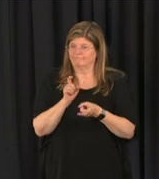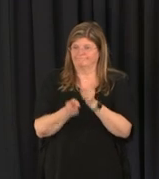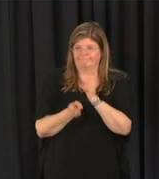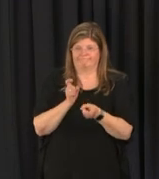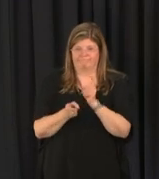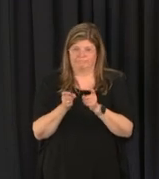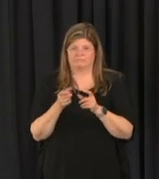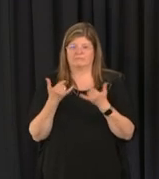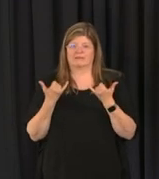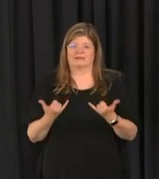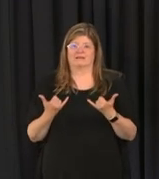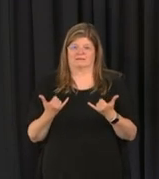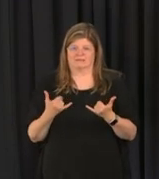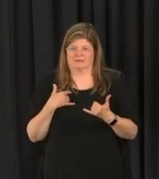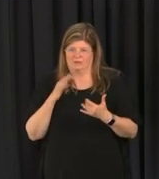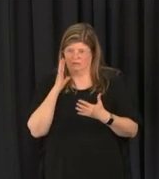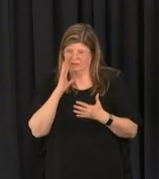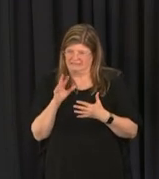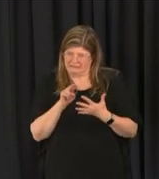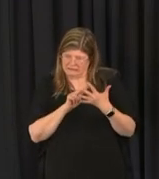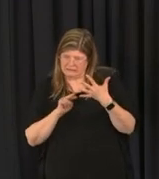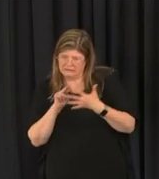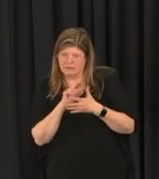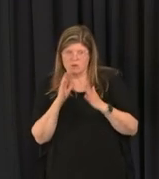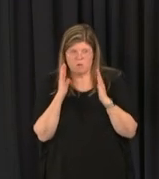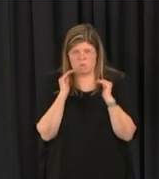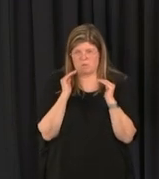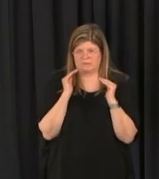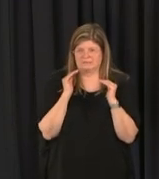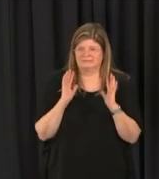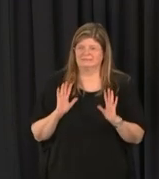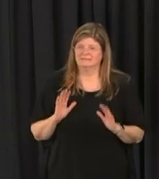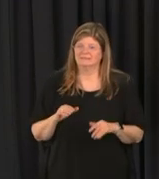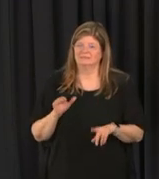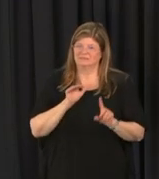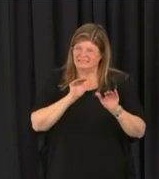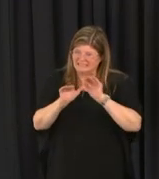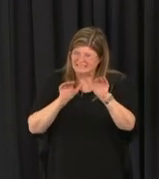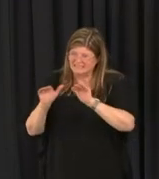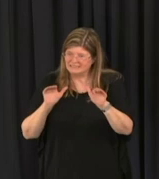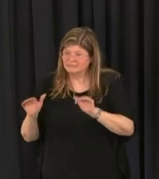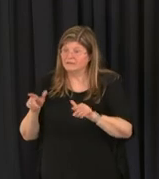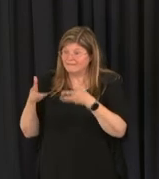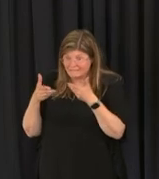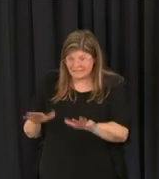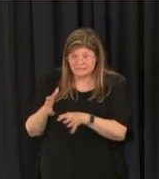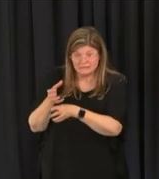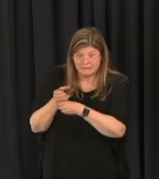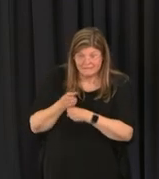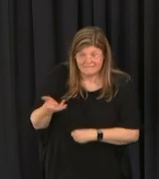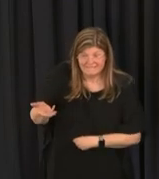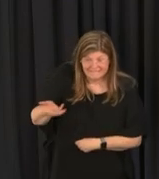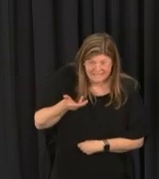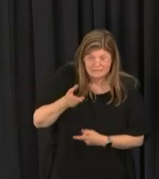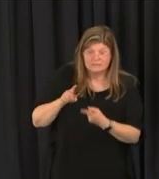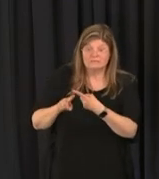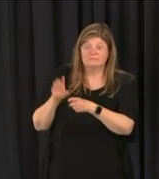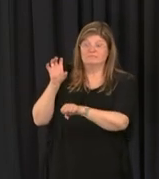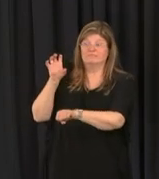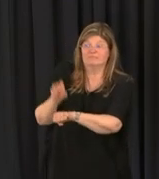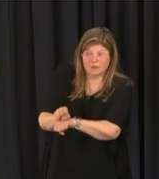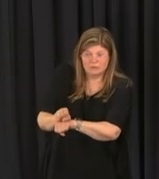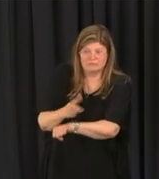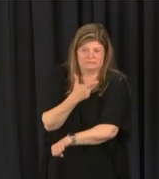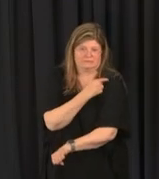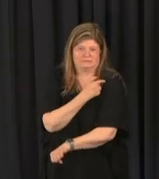throughout today, and we hope that they do. As a reminder, if you receive an invitation to book your vaccination